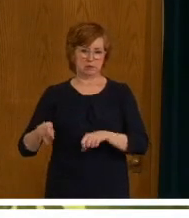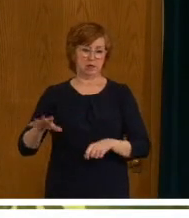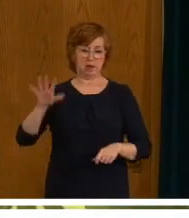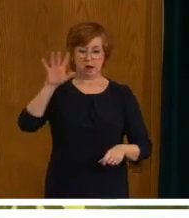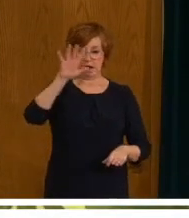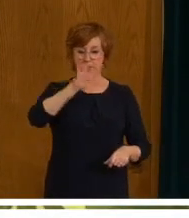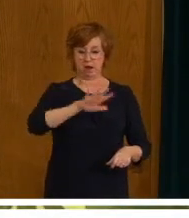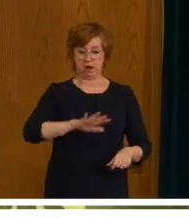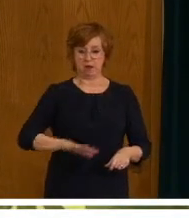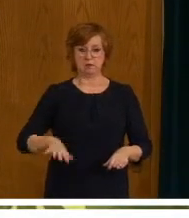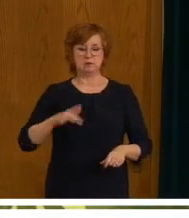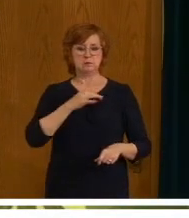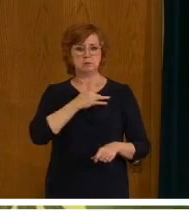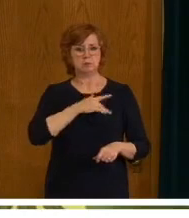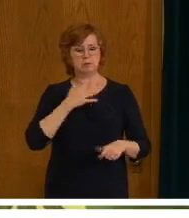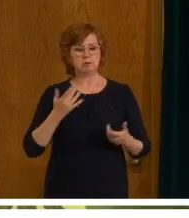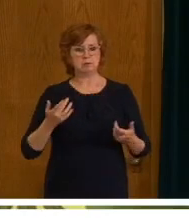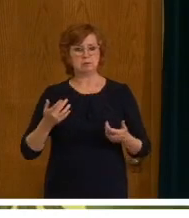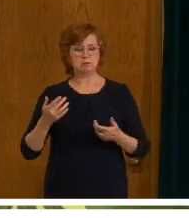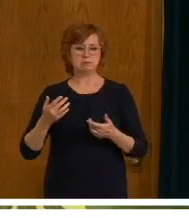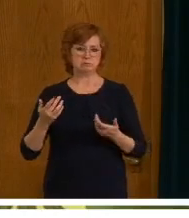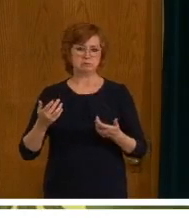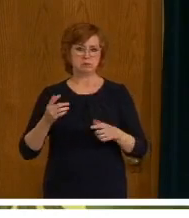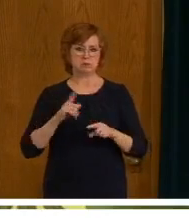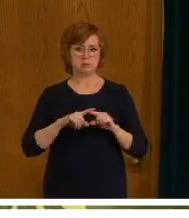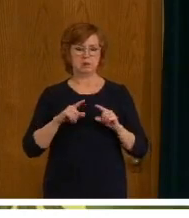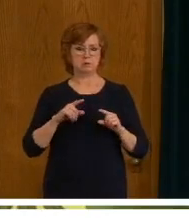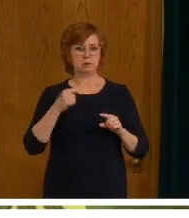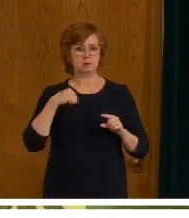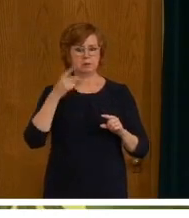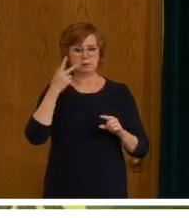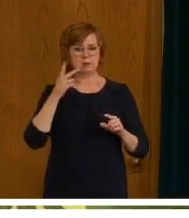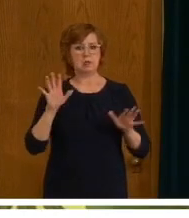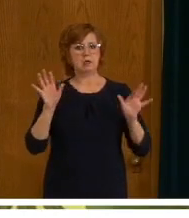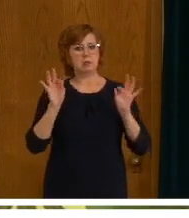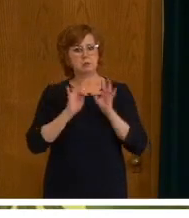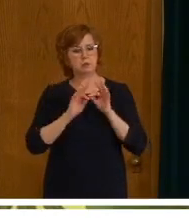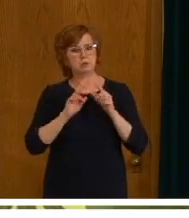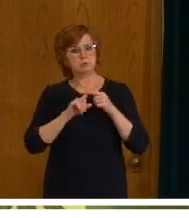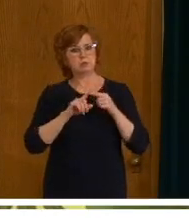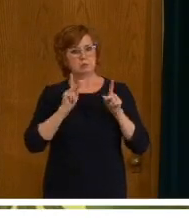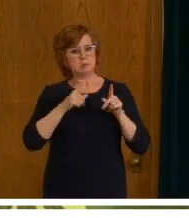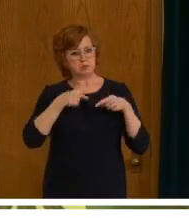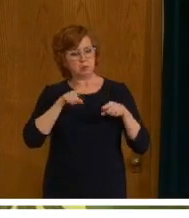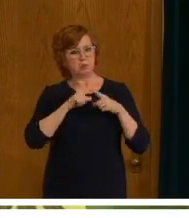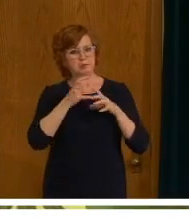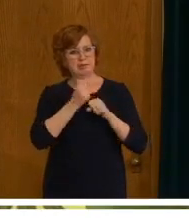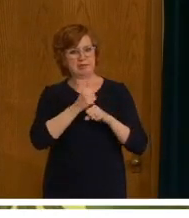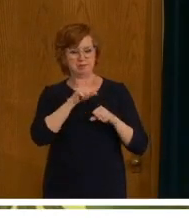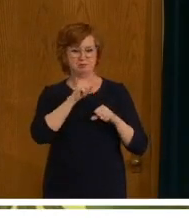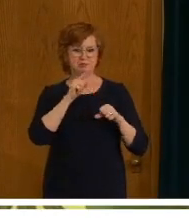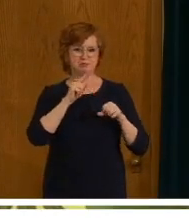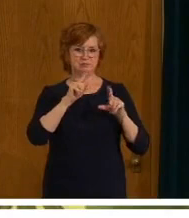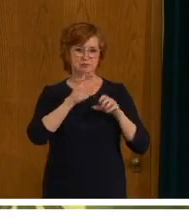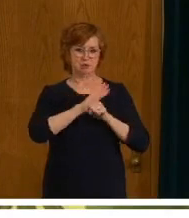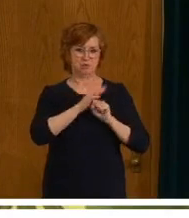also impacting our other testing rates. But it is important for folks to continue to do that, even though the other numbers,